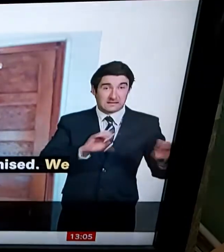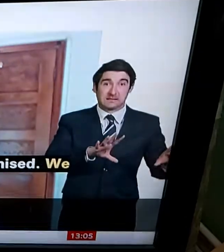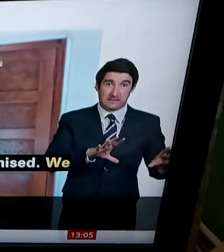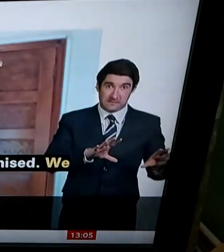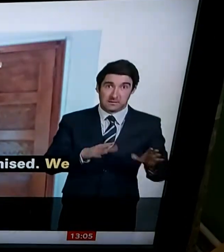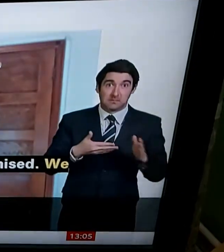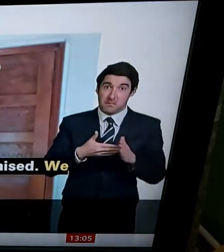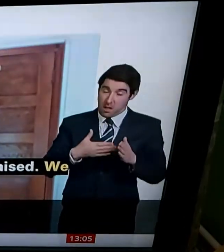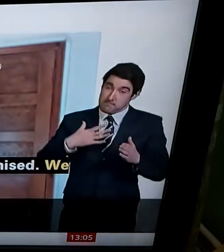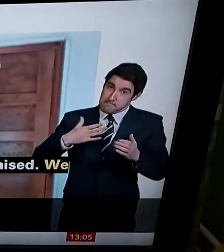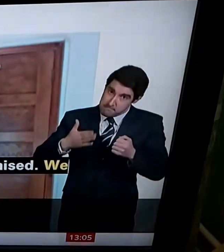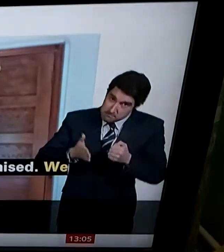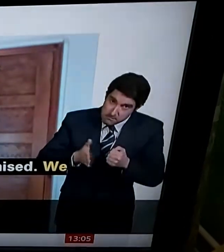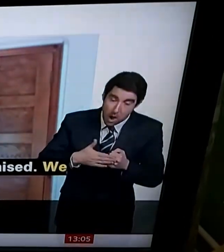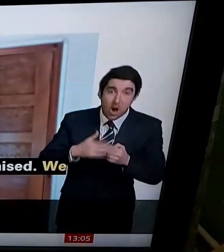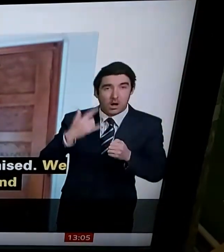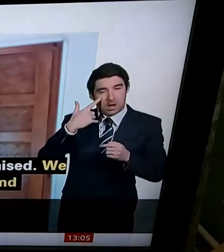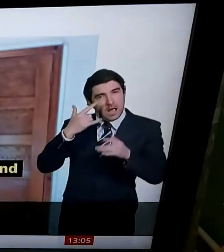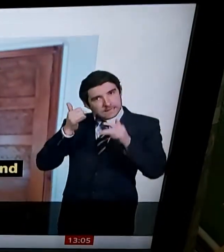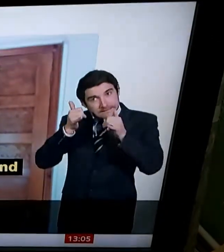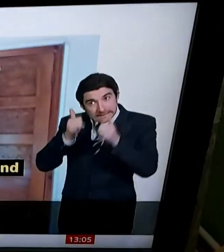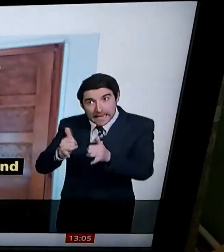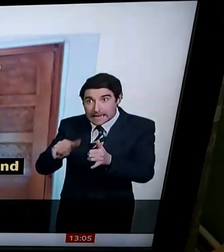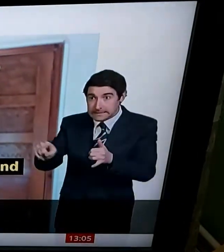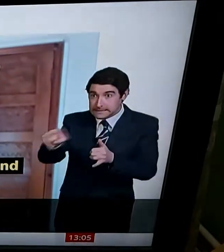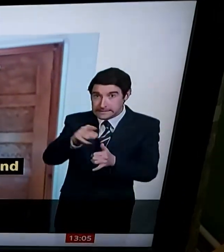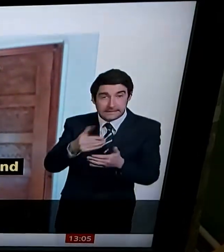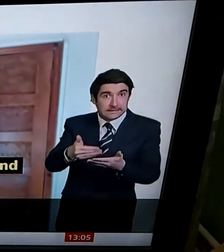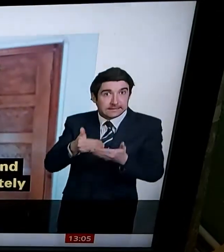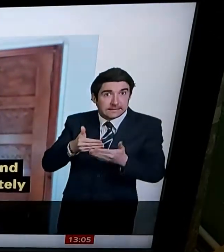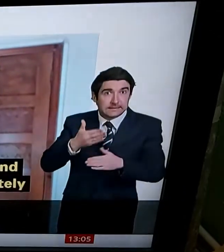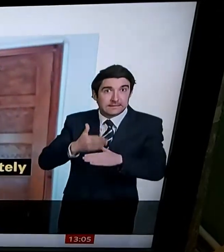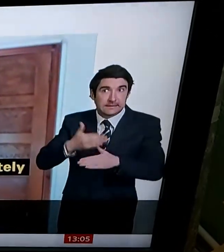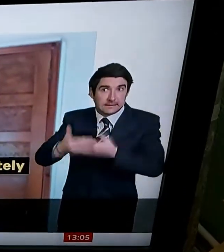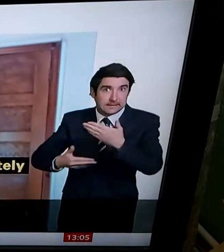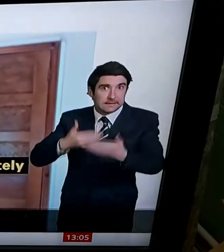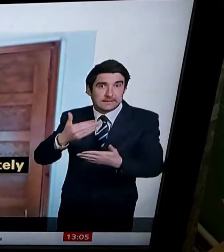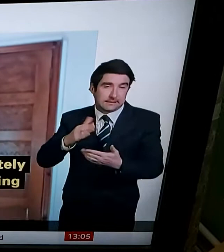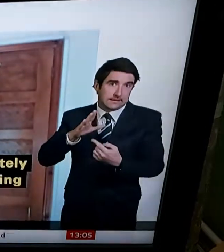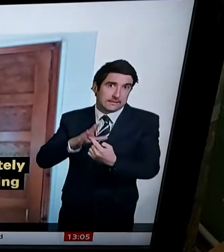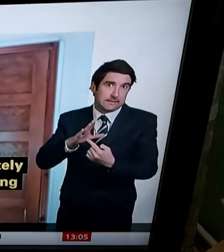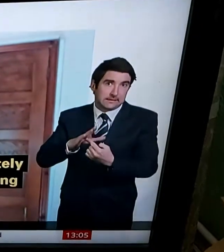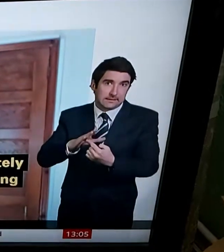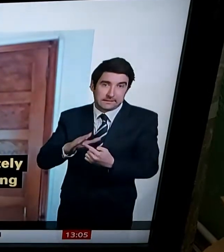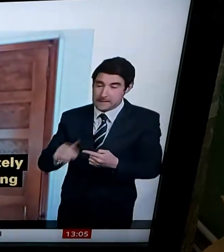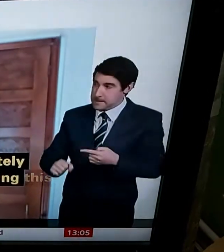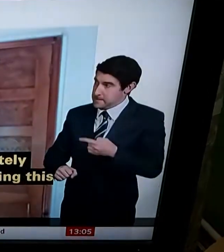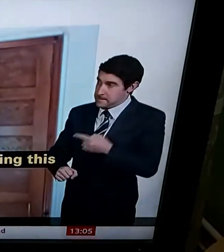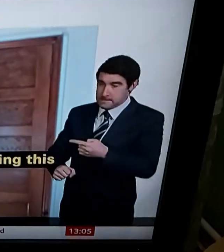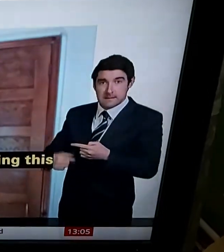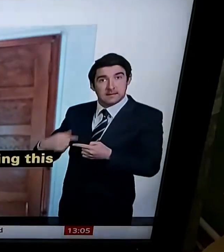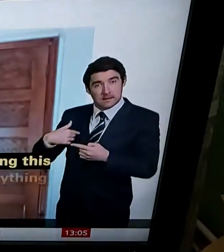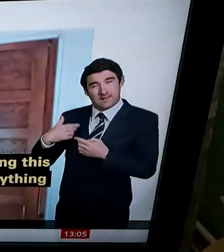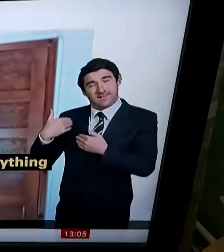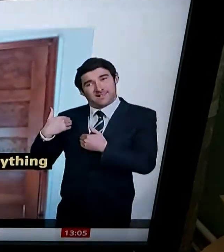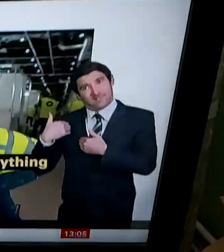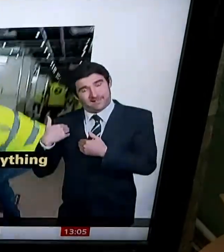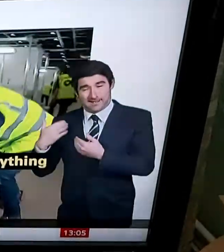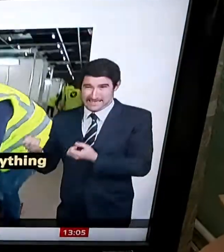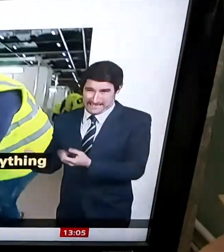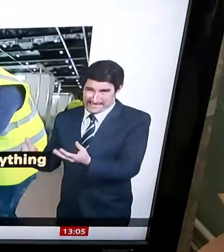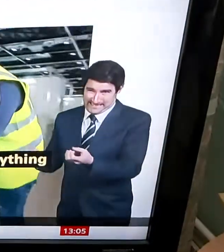doing absolutely everything, and people supplying this network doing absolutely everything to try to ensure that the gaps are filled